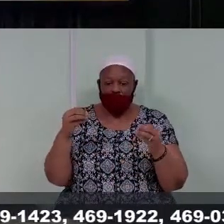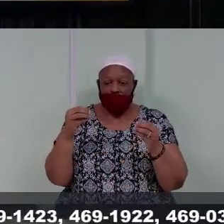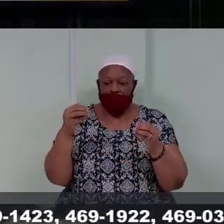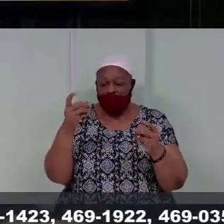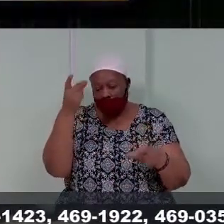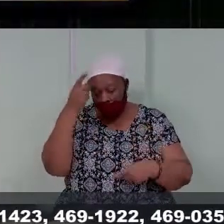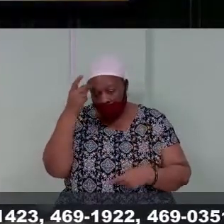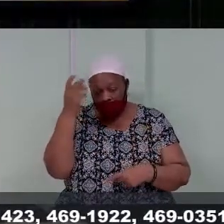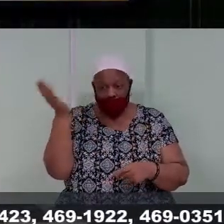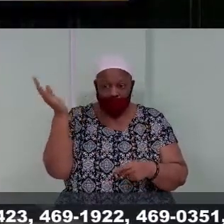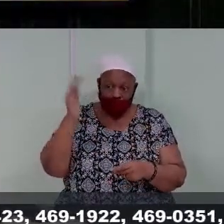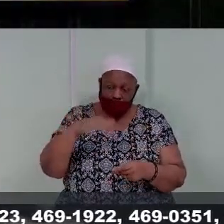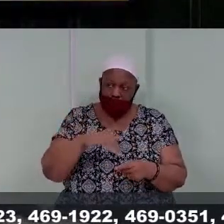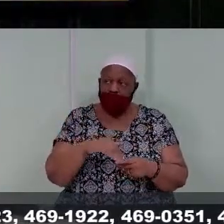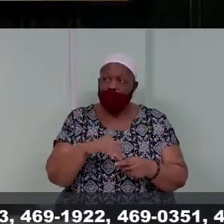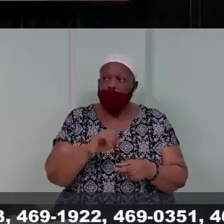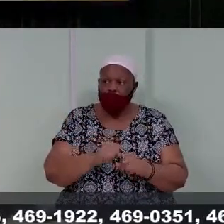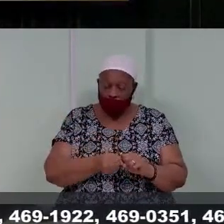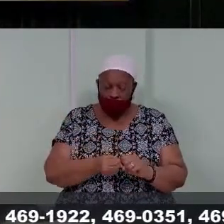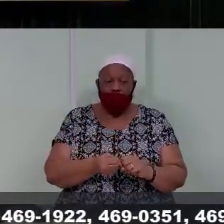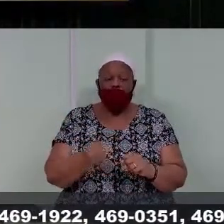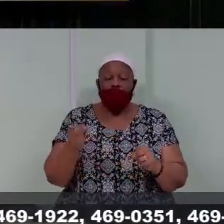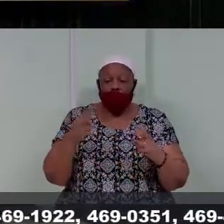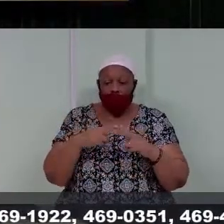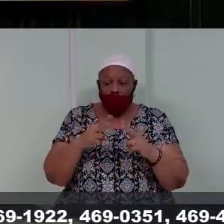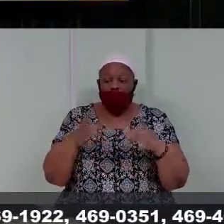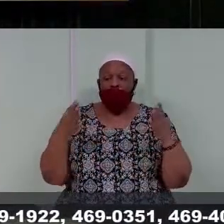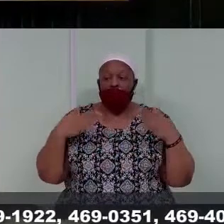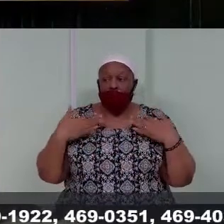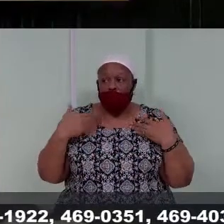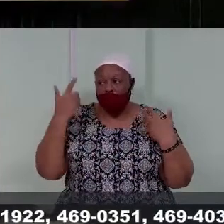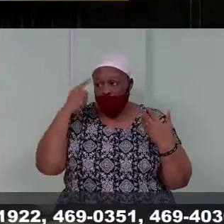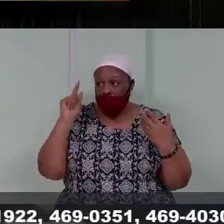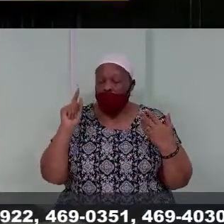can be utilized in terms of disinfecting,